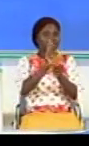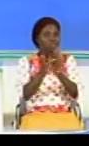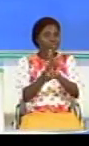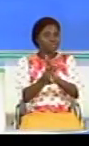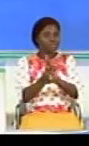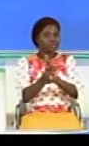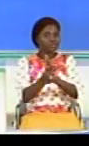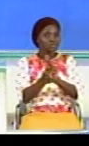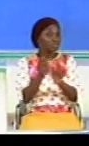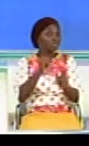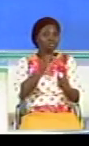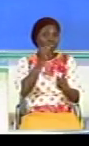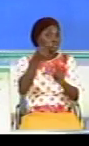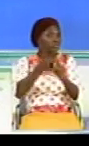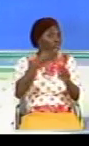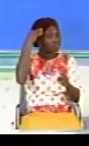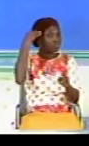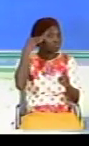the head.